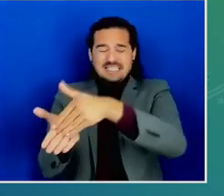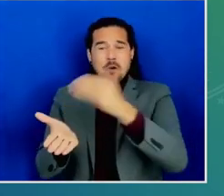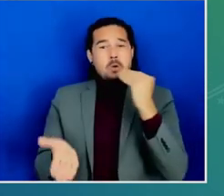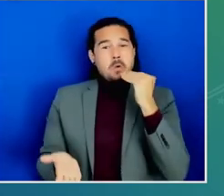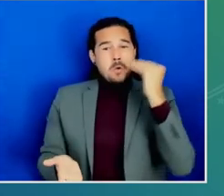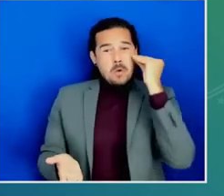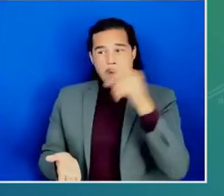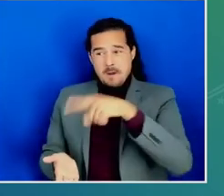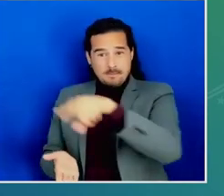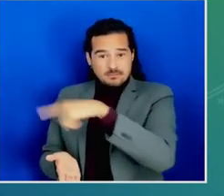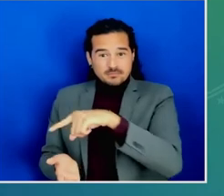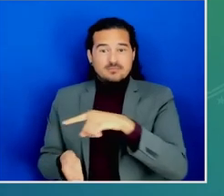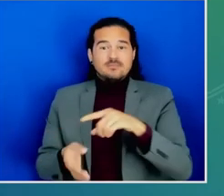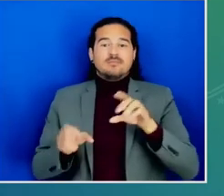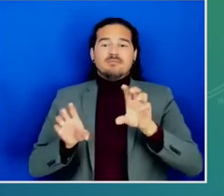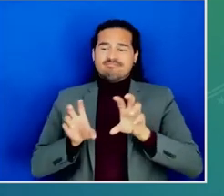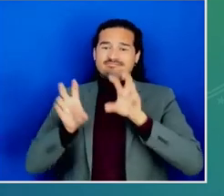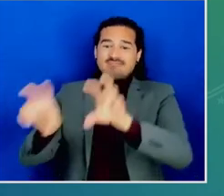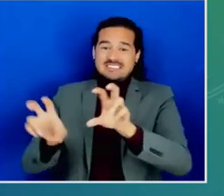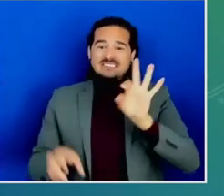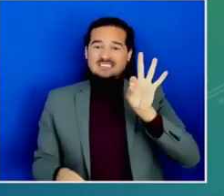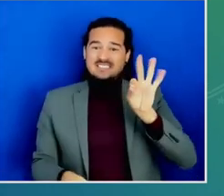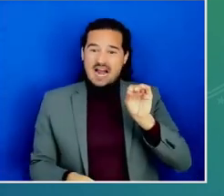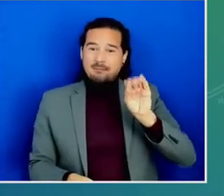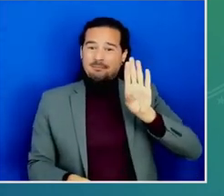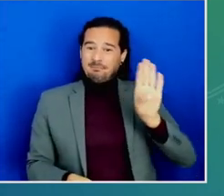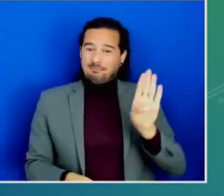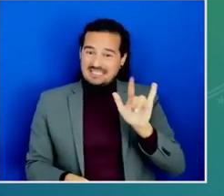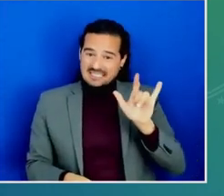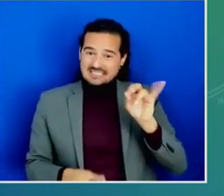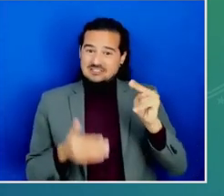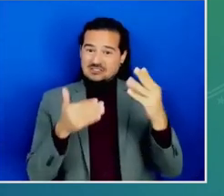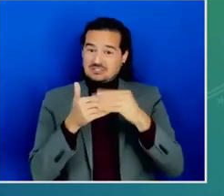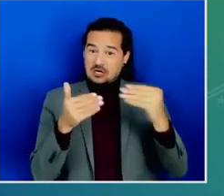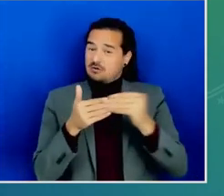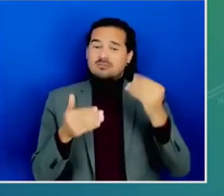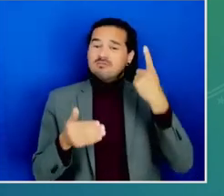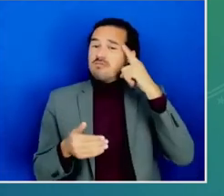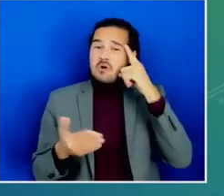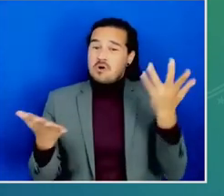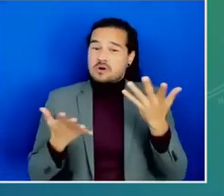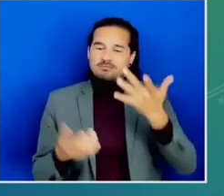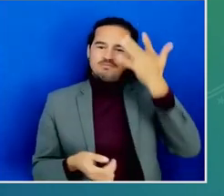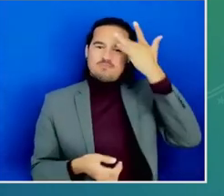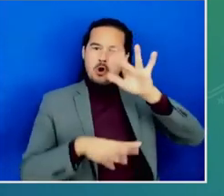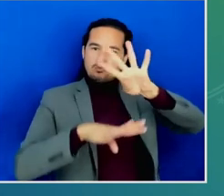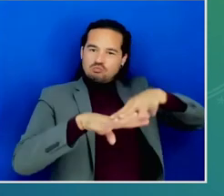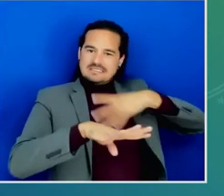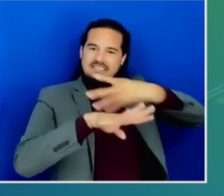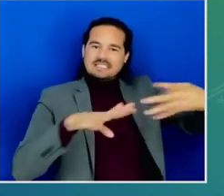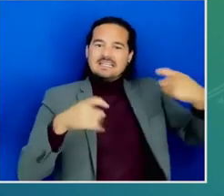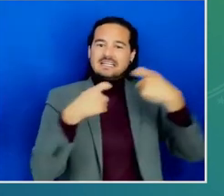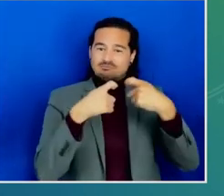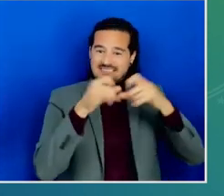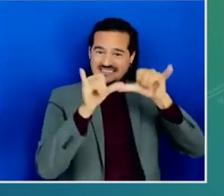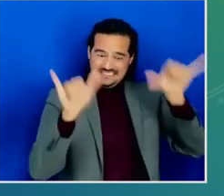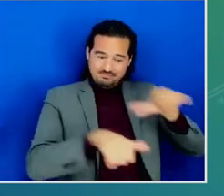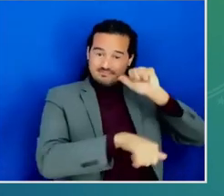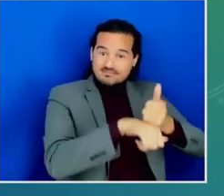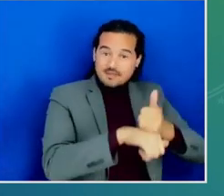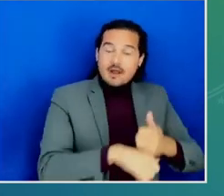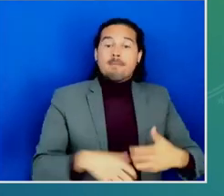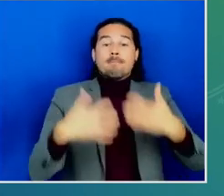energy investments, $90 billion. On everything from smart grid systems to clean energy manufacturing. And we're going to do